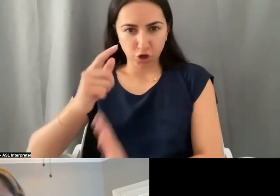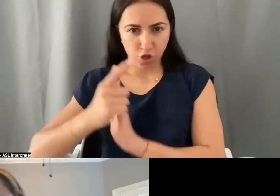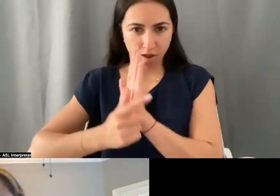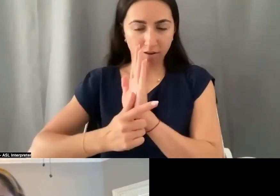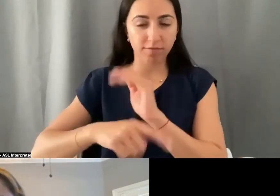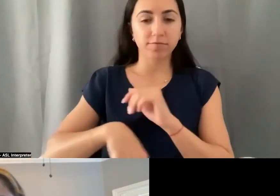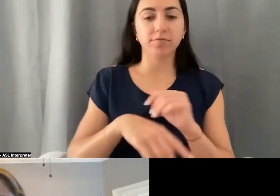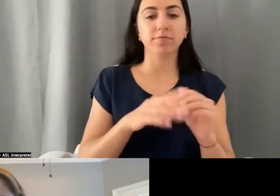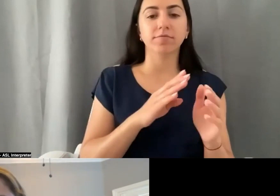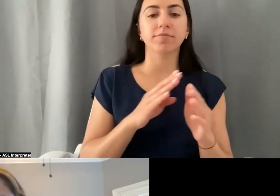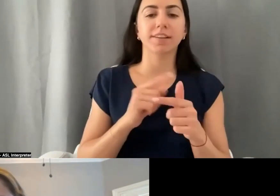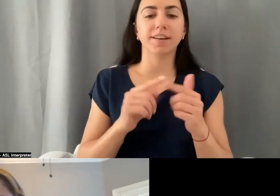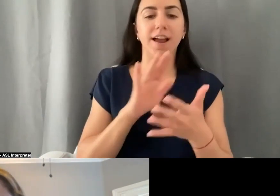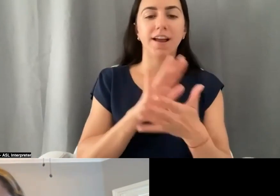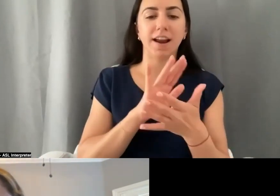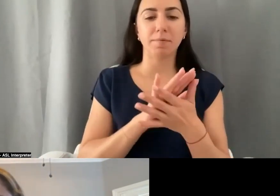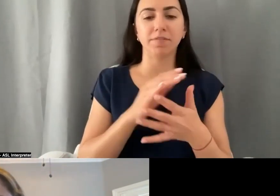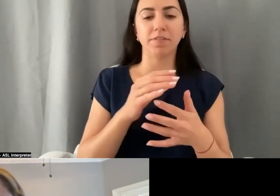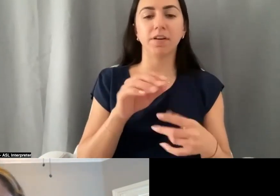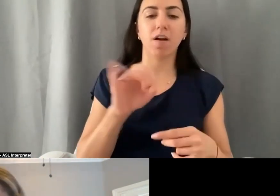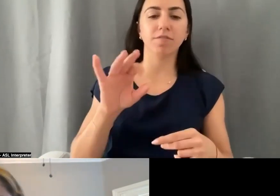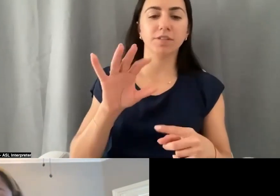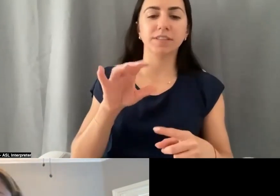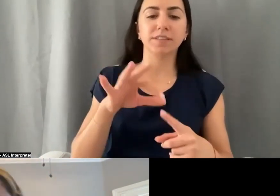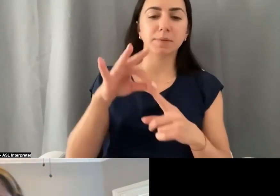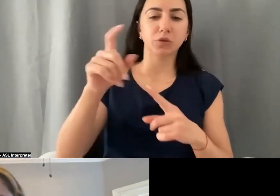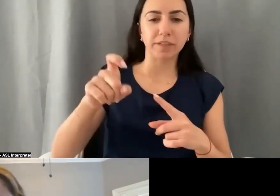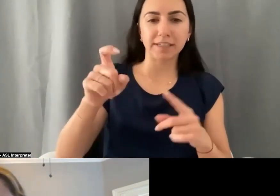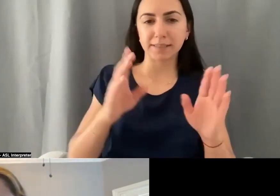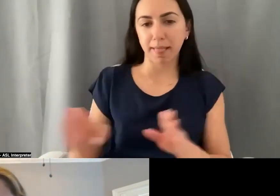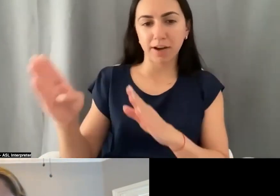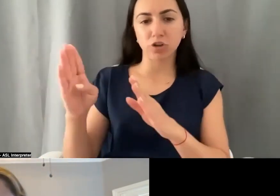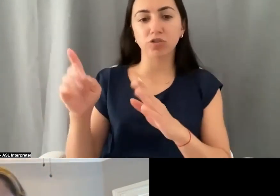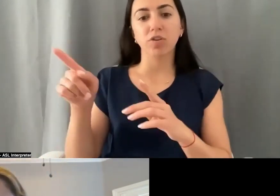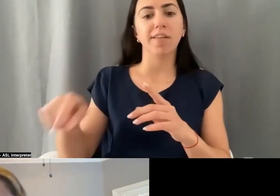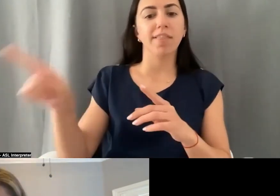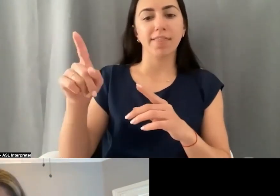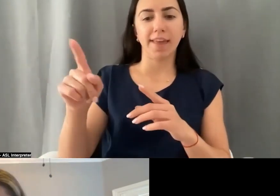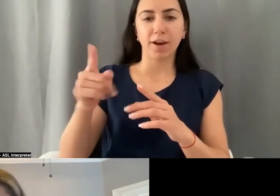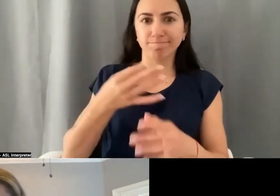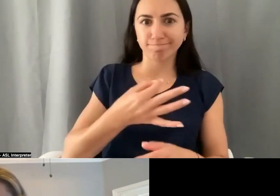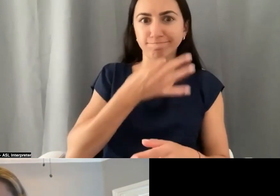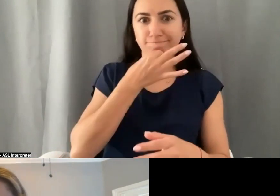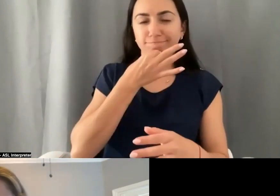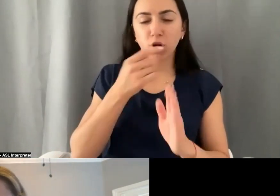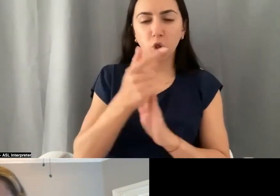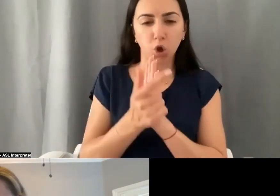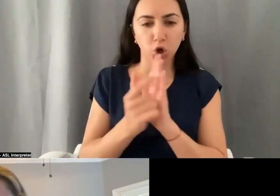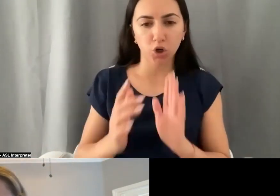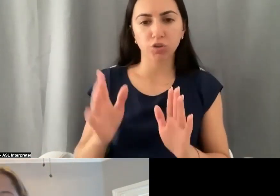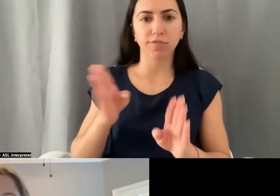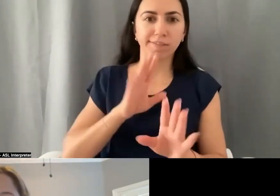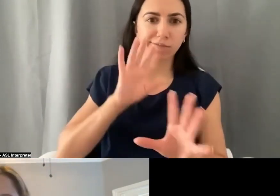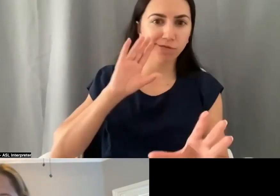of Special Needs Planners, which is a national organization, is really where the attorneys that specialize in this kind of stuff are very